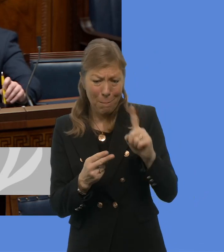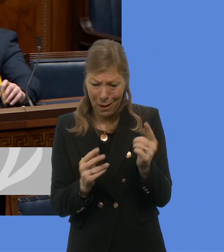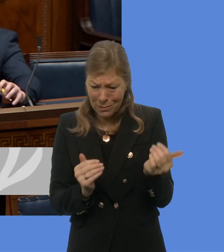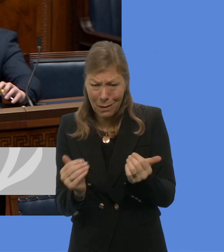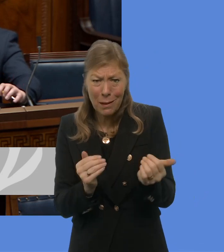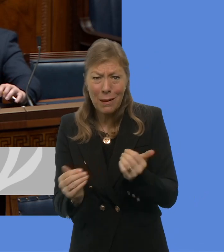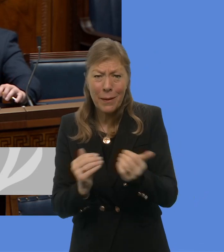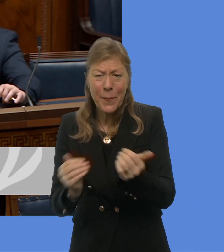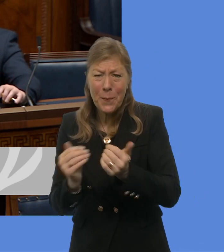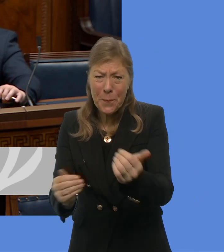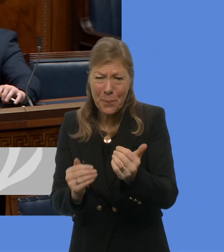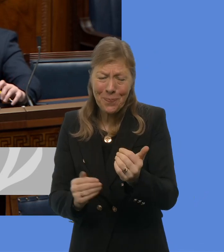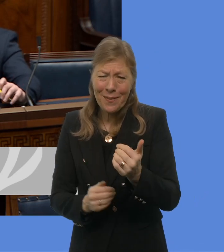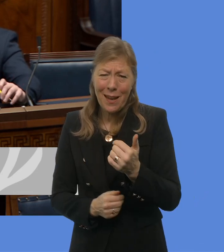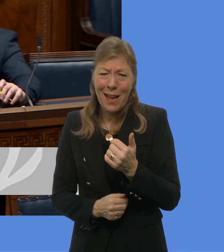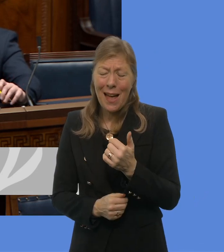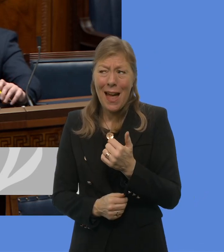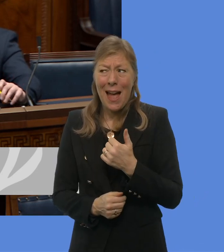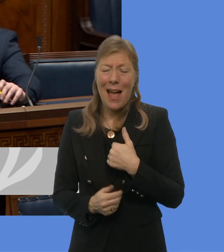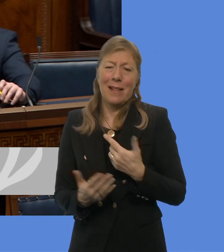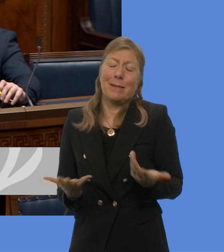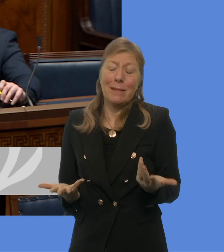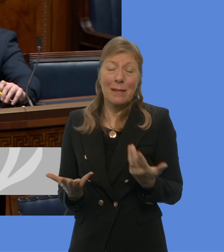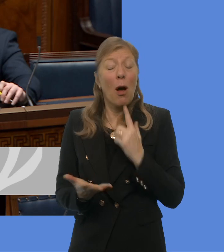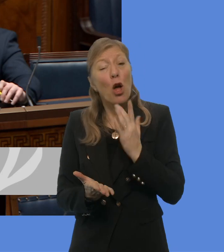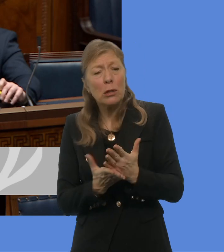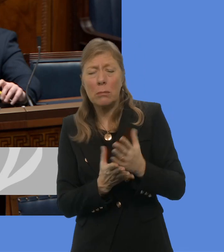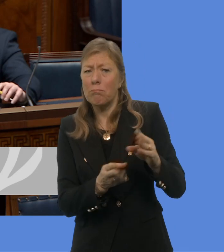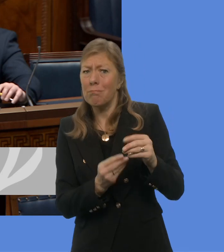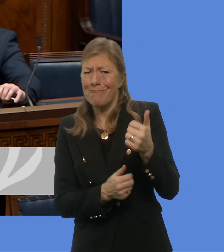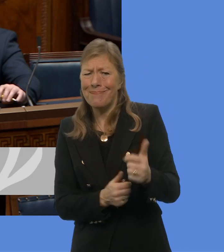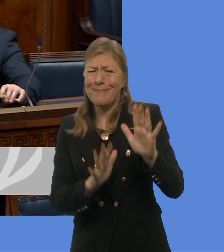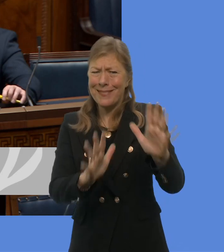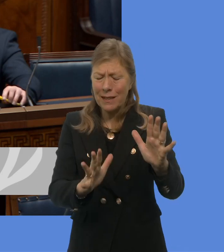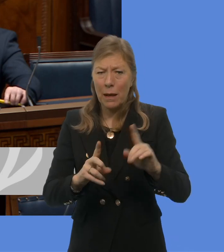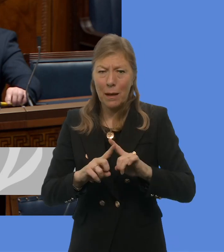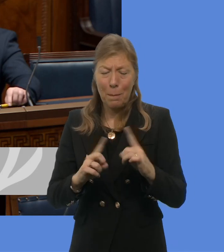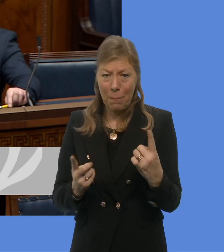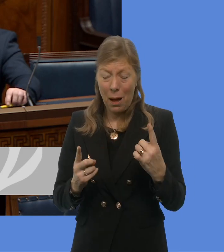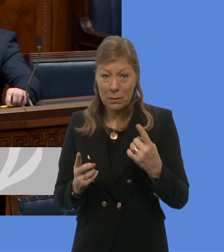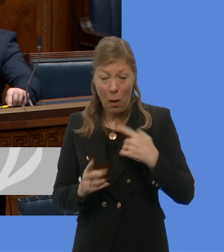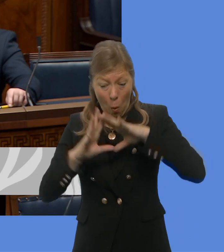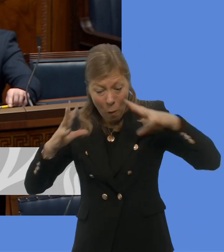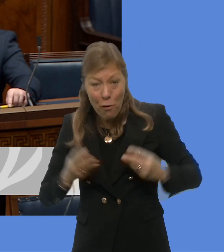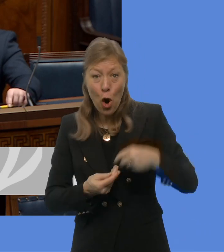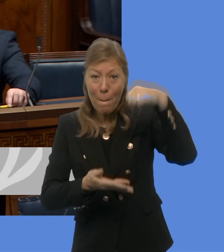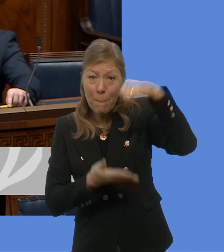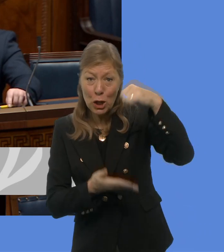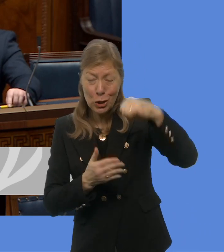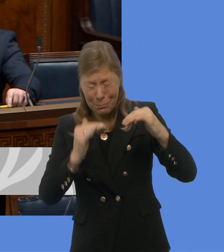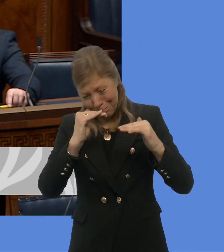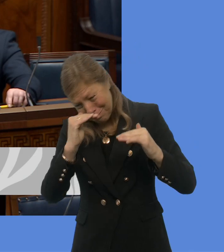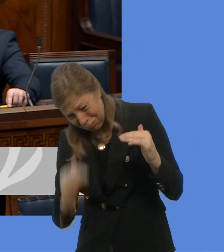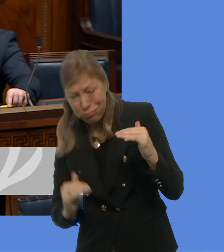sound the irony klaxon just yet, but these are challenges that cannot be met in terms of increasing